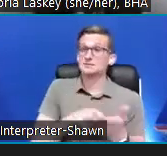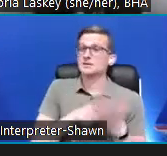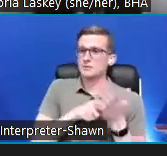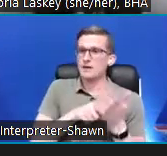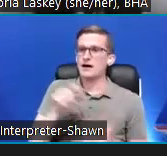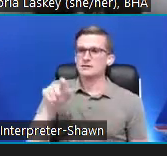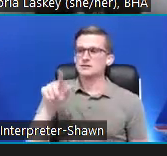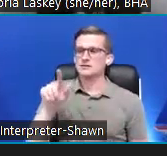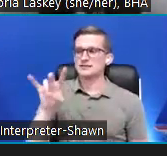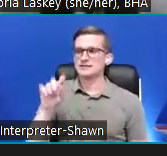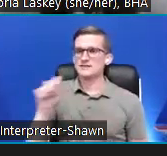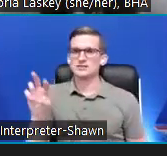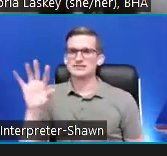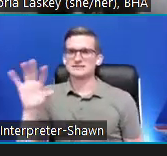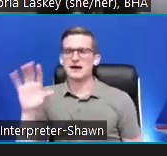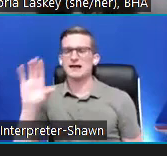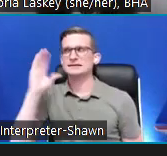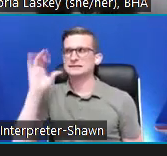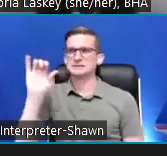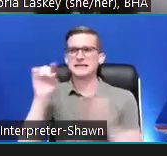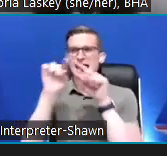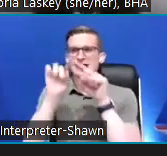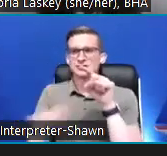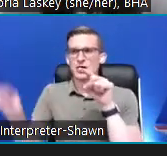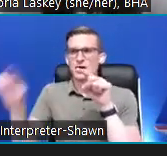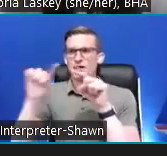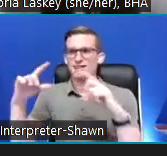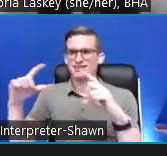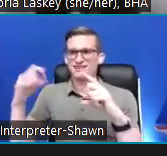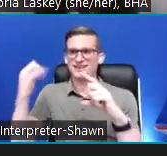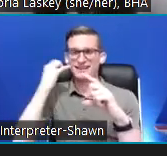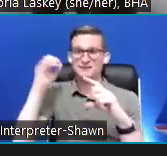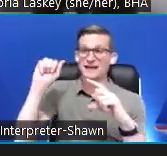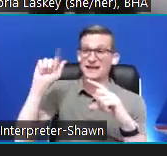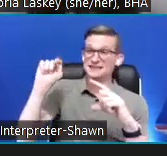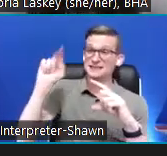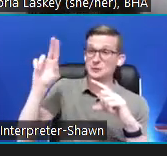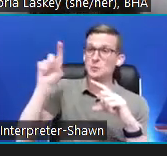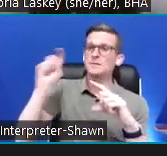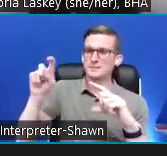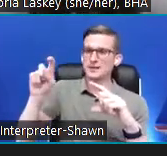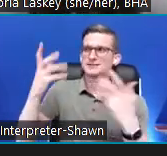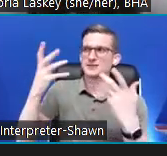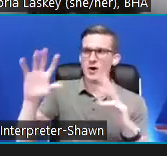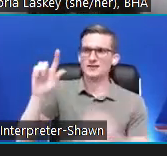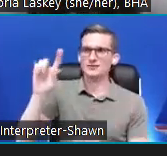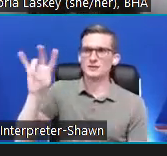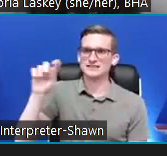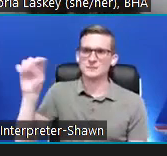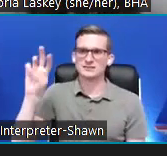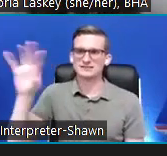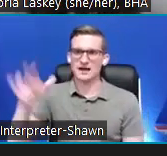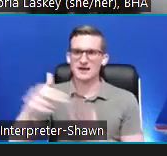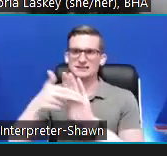It's kind of like a circular thing. So if you're an ATU, you have to be 2765 designated in order then